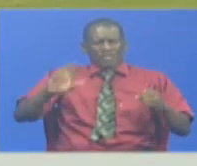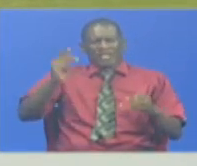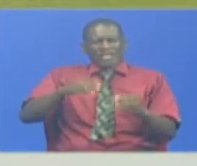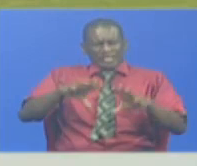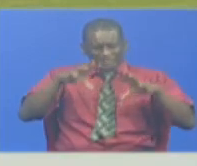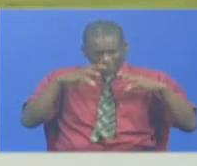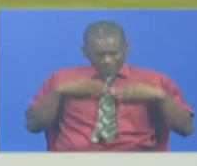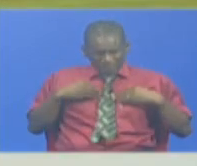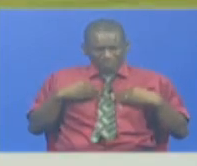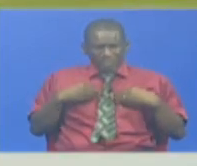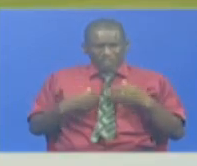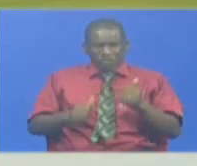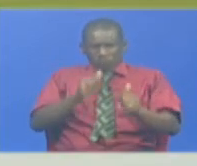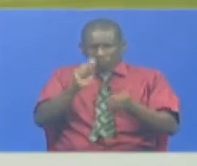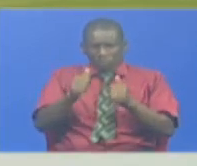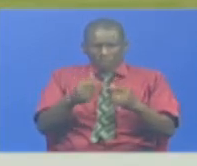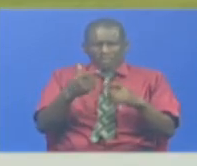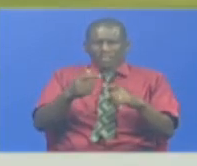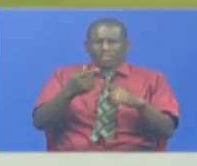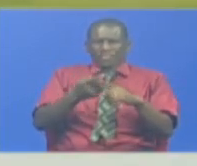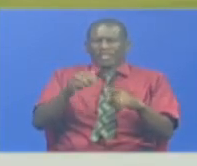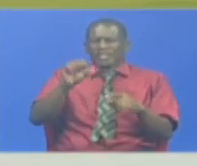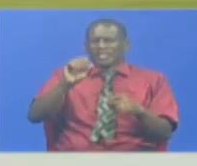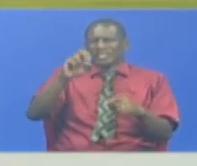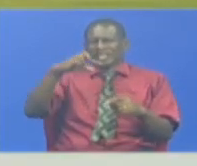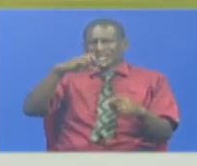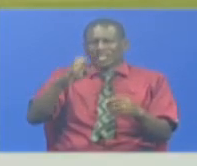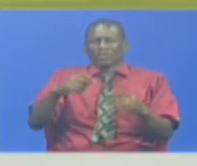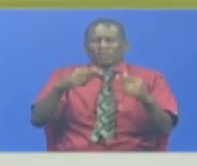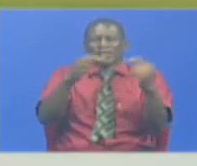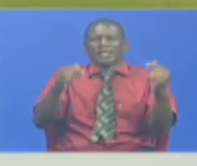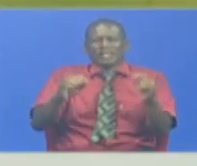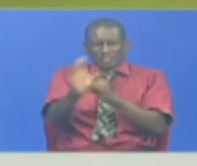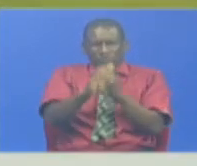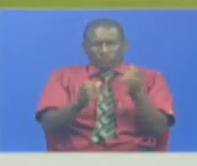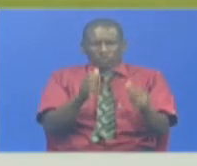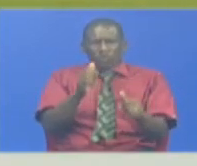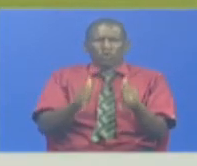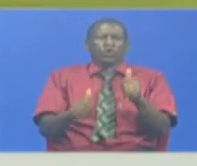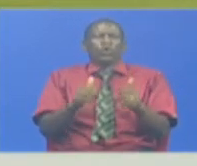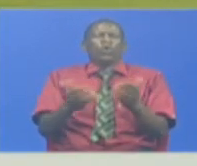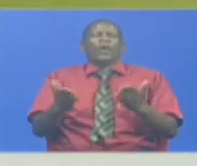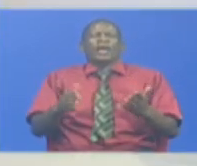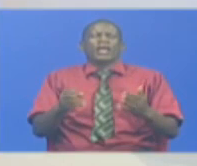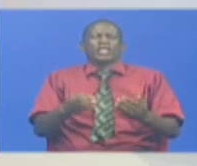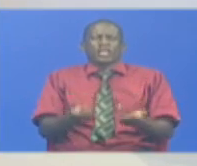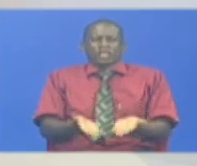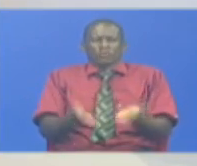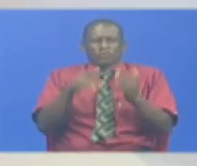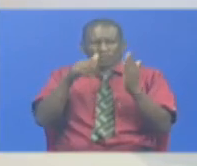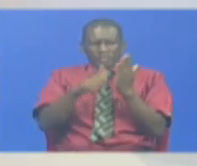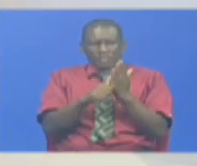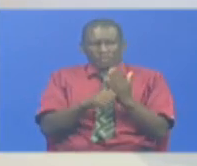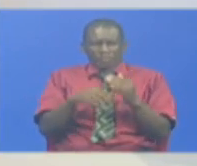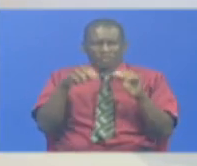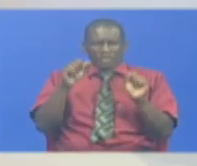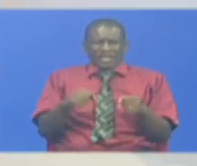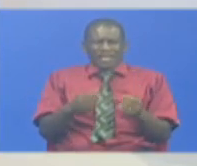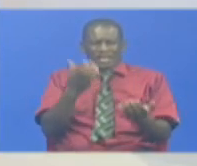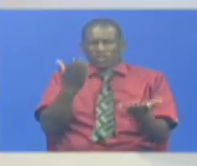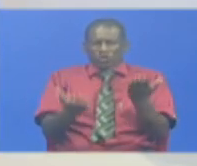Amrouche case, then Tuyisenge would face off against the country where he built his name. Naweza